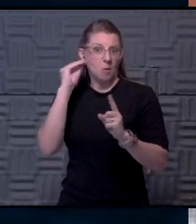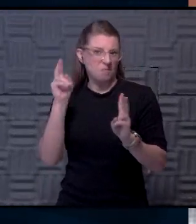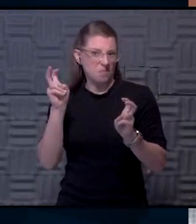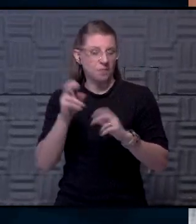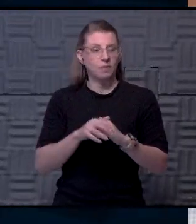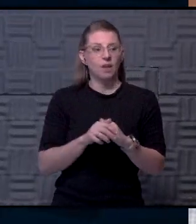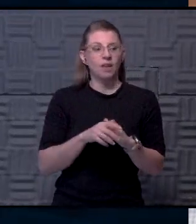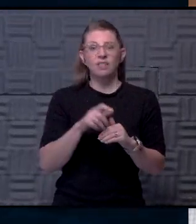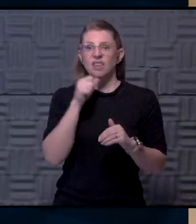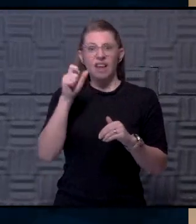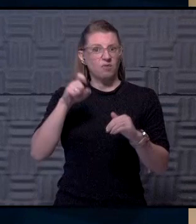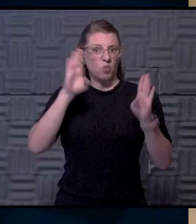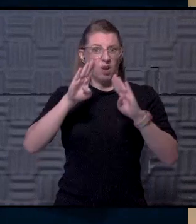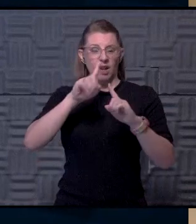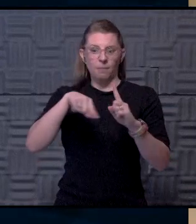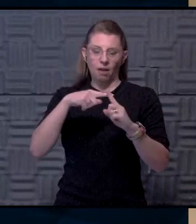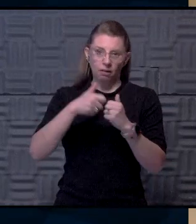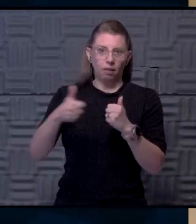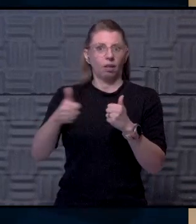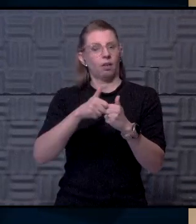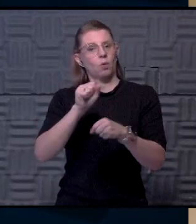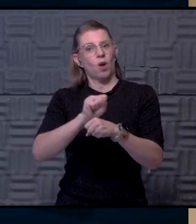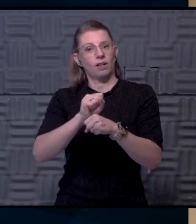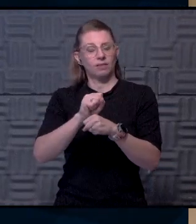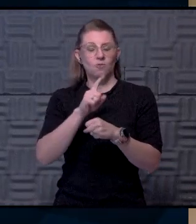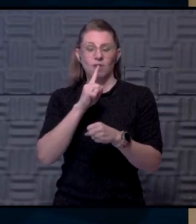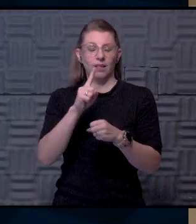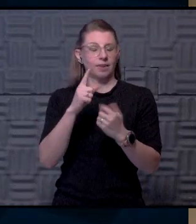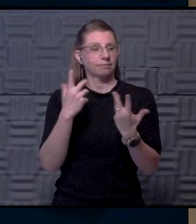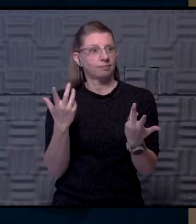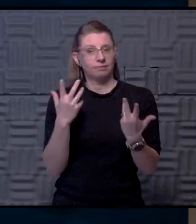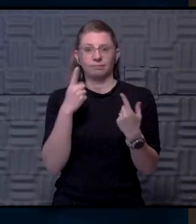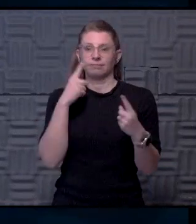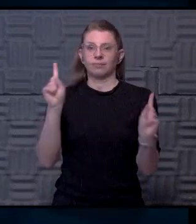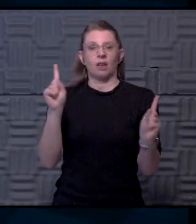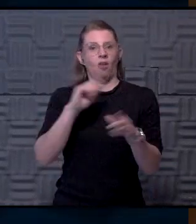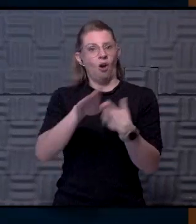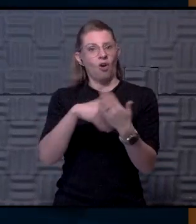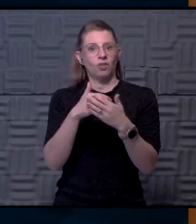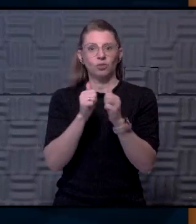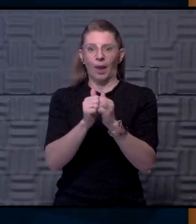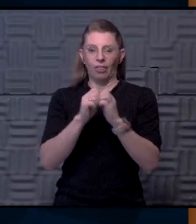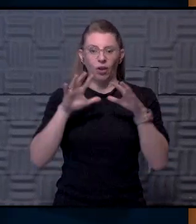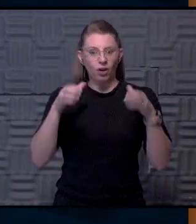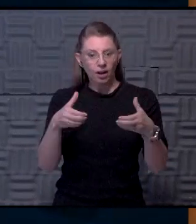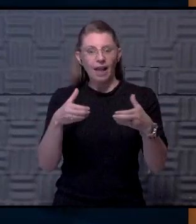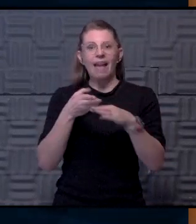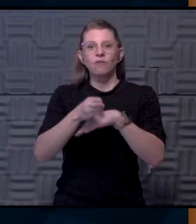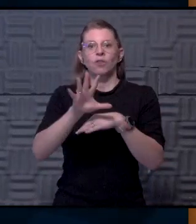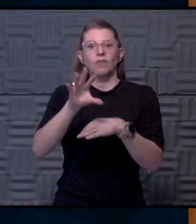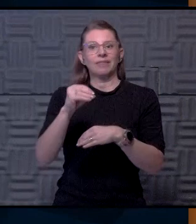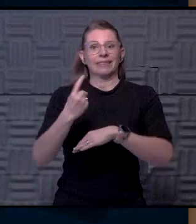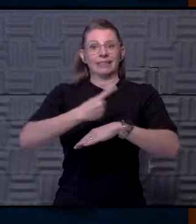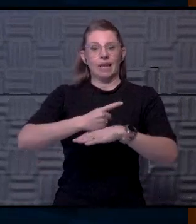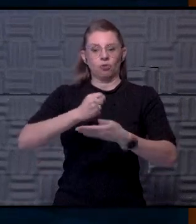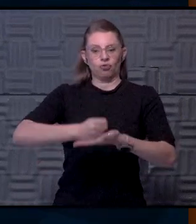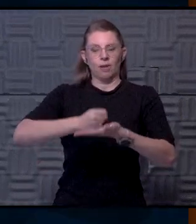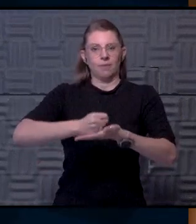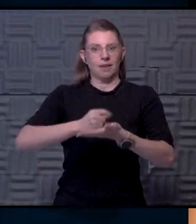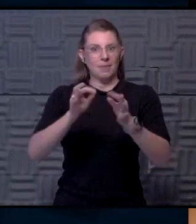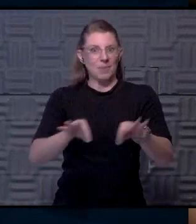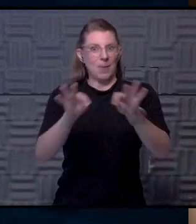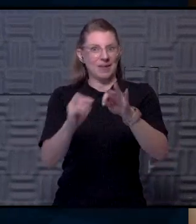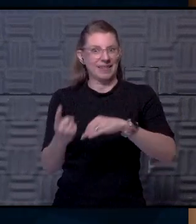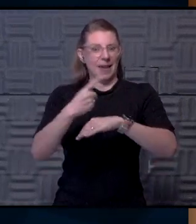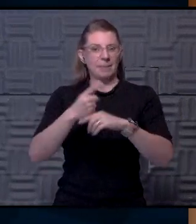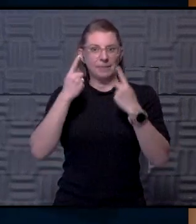going to work, so it really worked out well for us to all be together. After 50 days of treatment, the big day